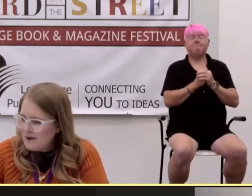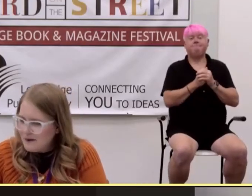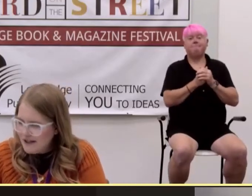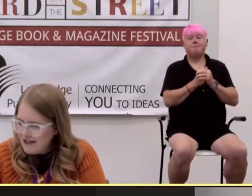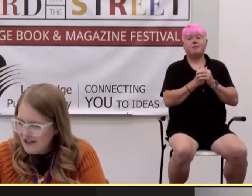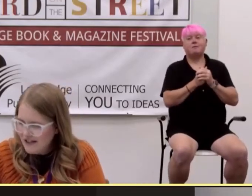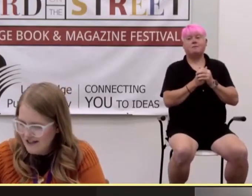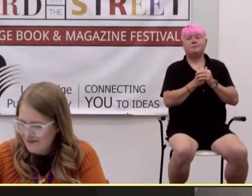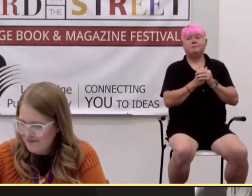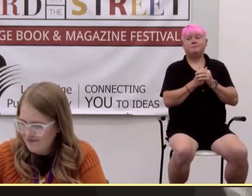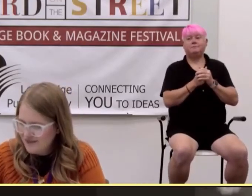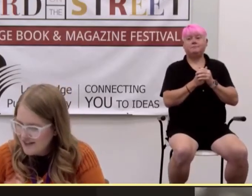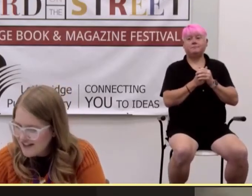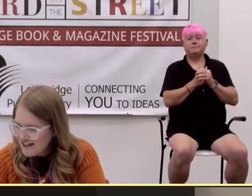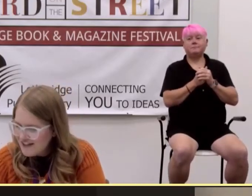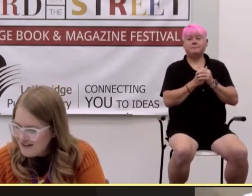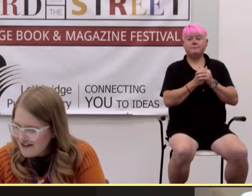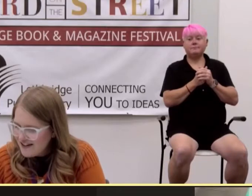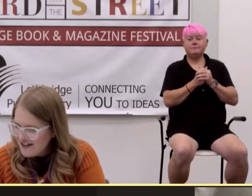So